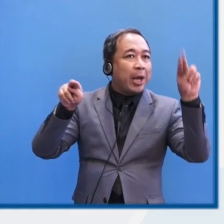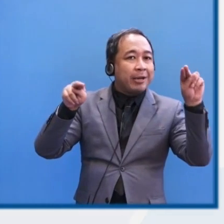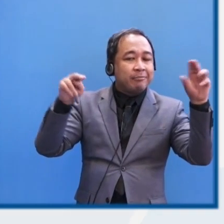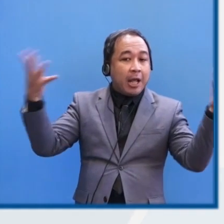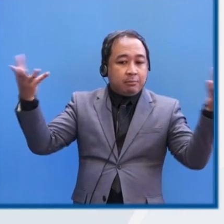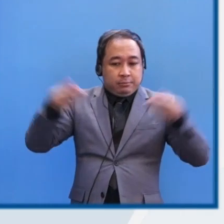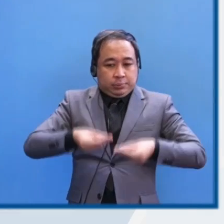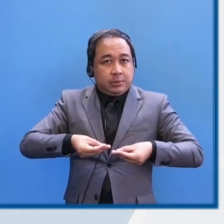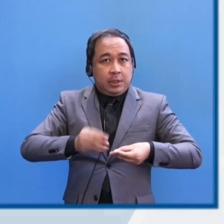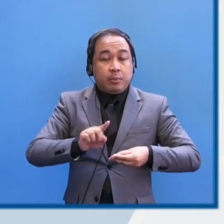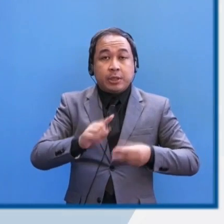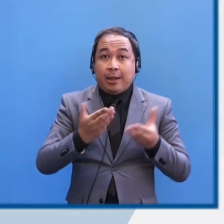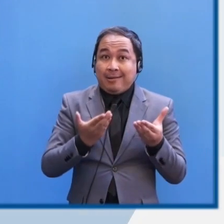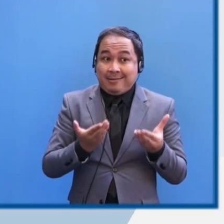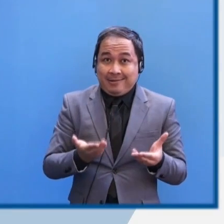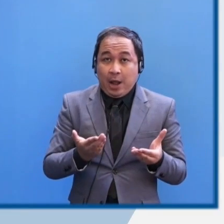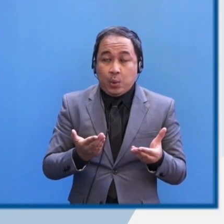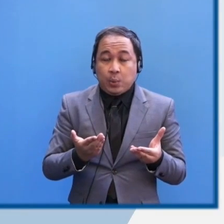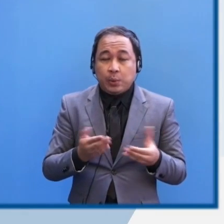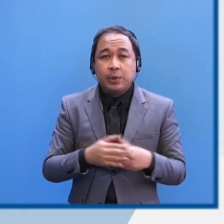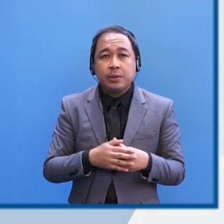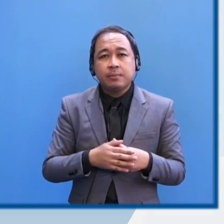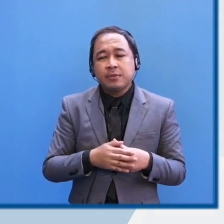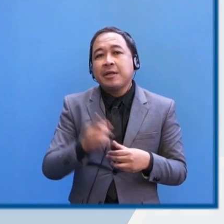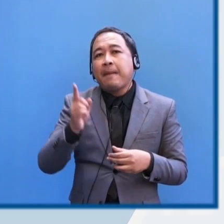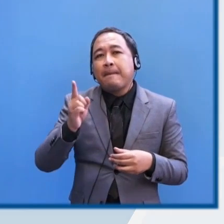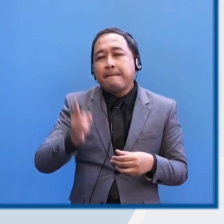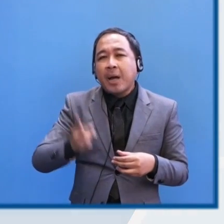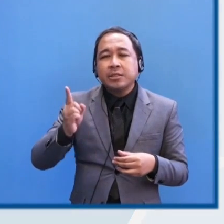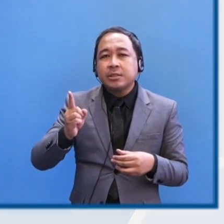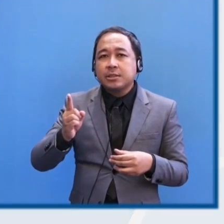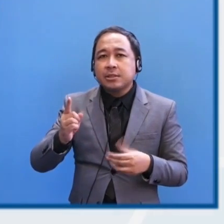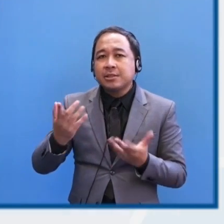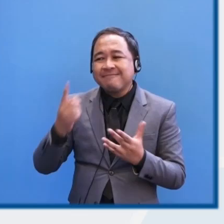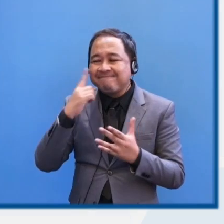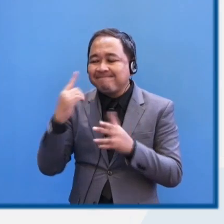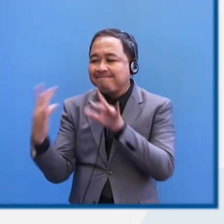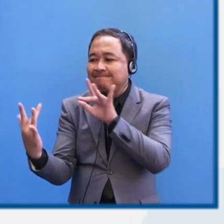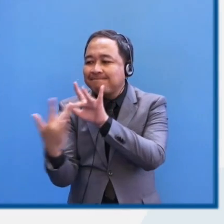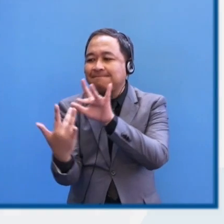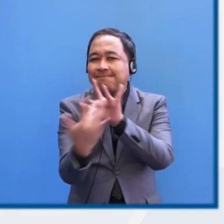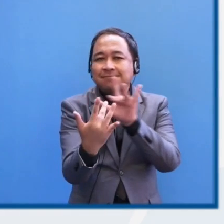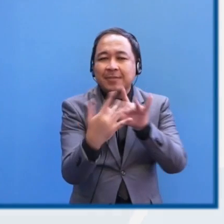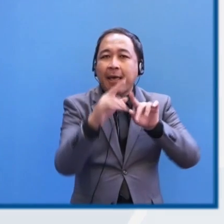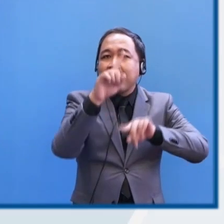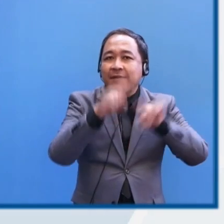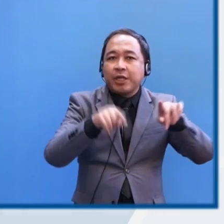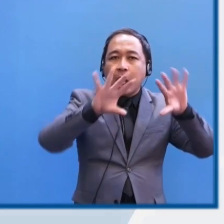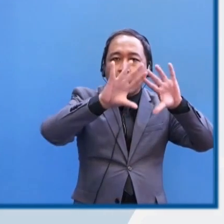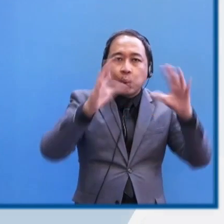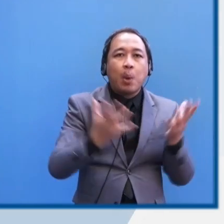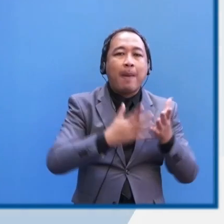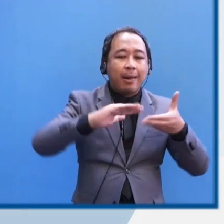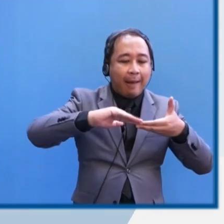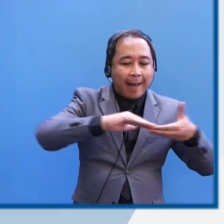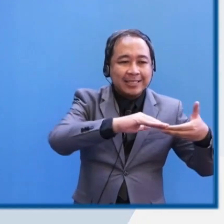what is actually required at this point of time, that there is a need for communication among the various global actors. So that is what,